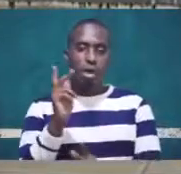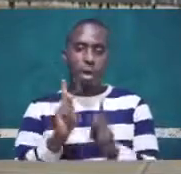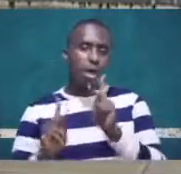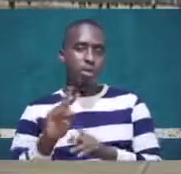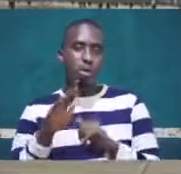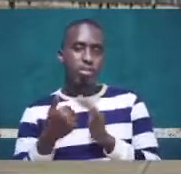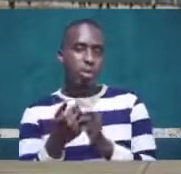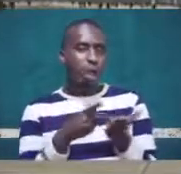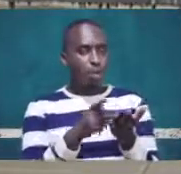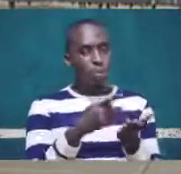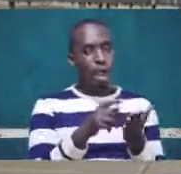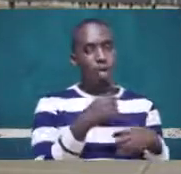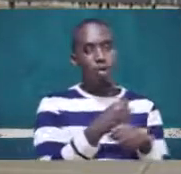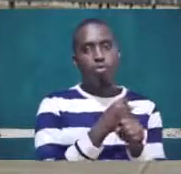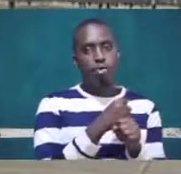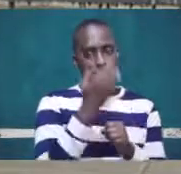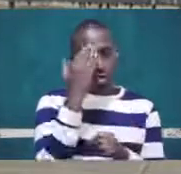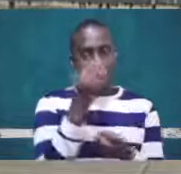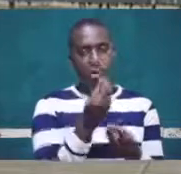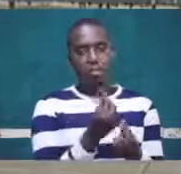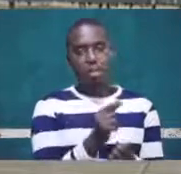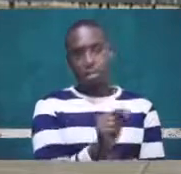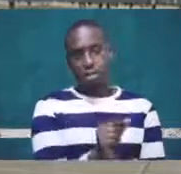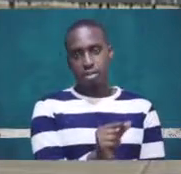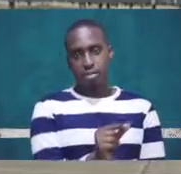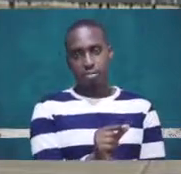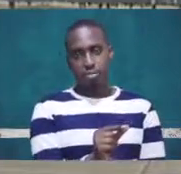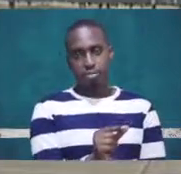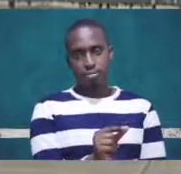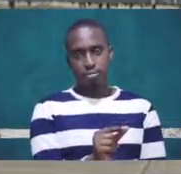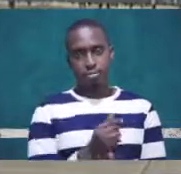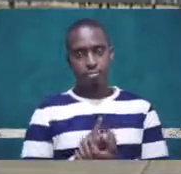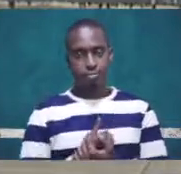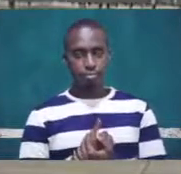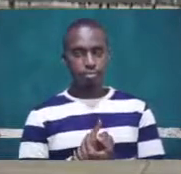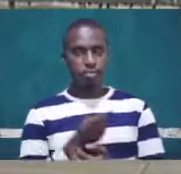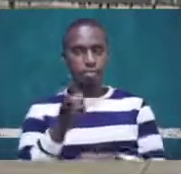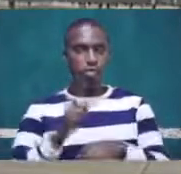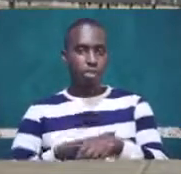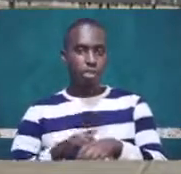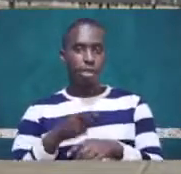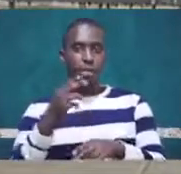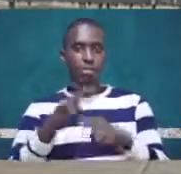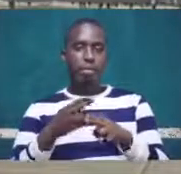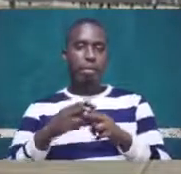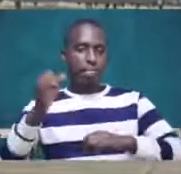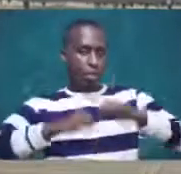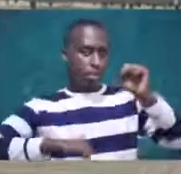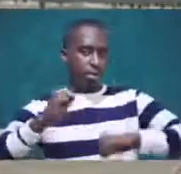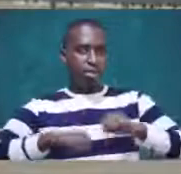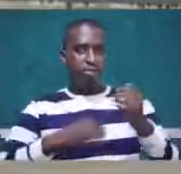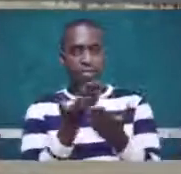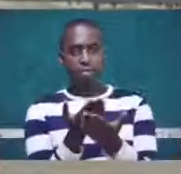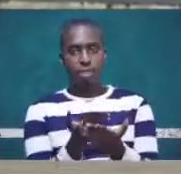quantity demanded of coffee. It will create more market for coffee. So that is competitive demand. Demand